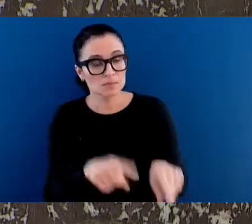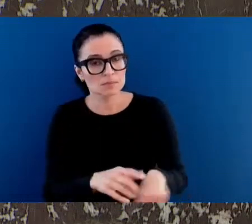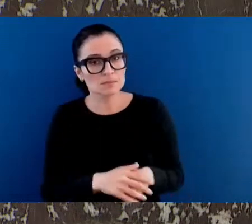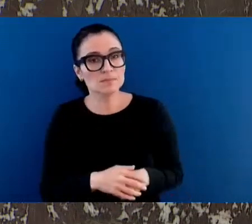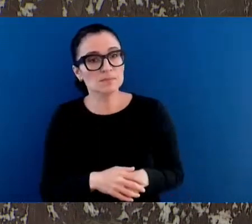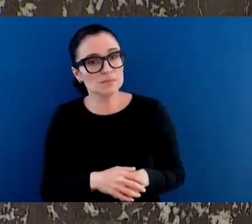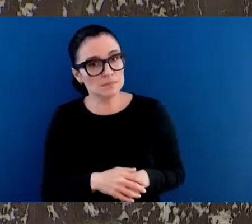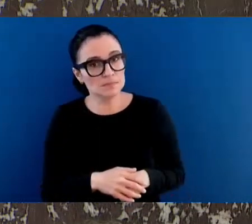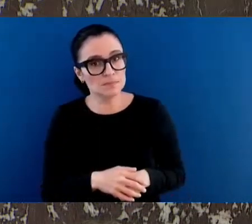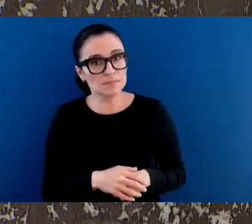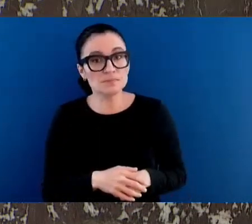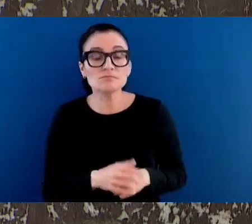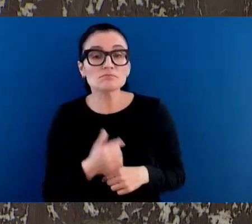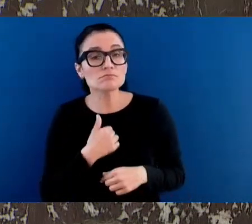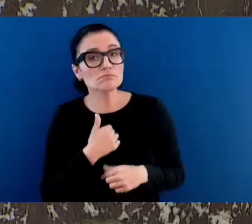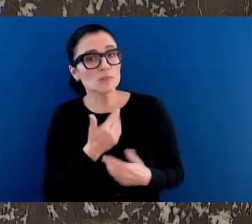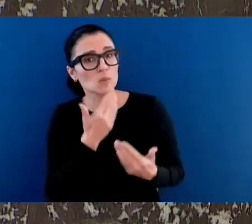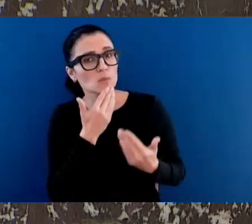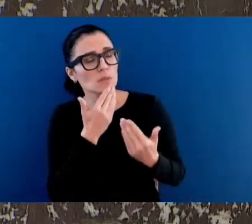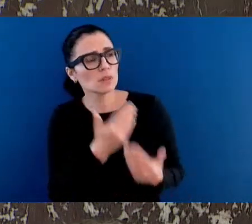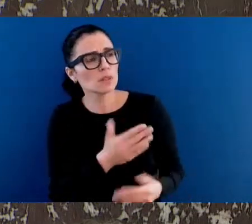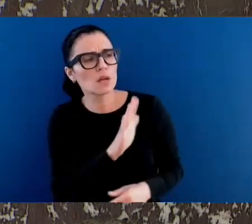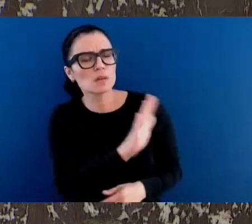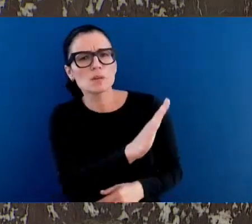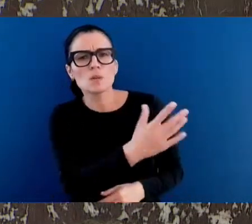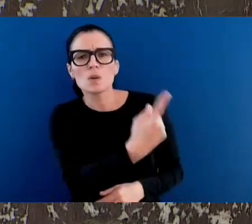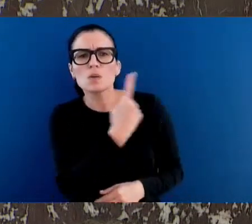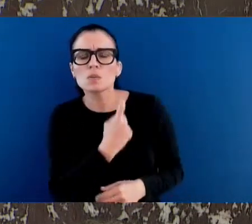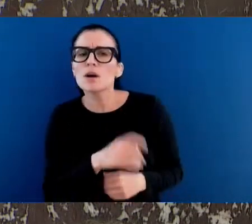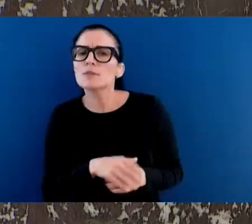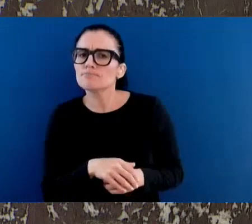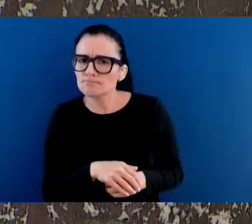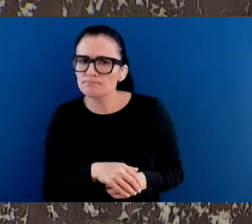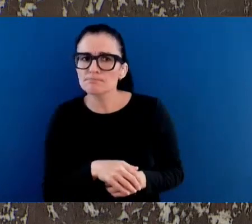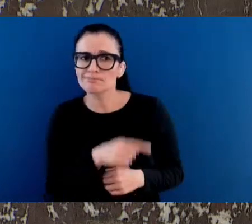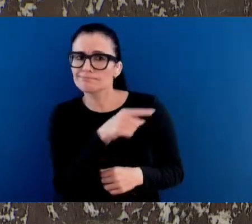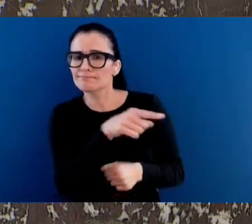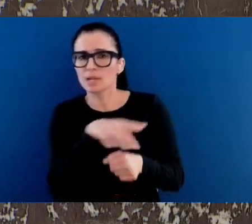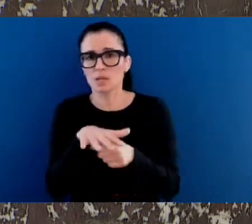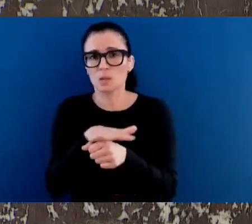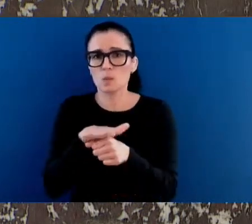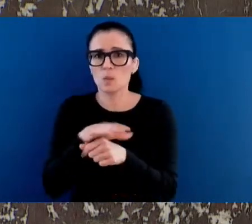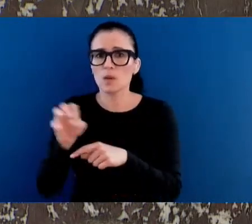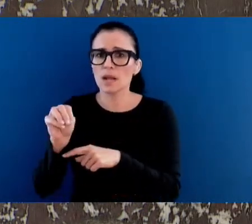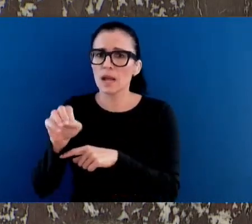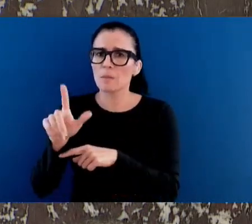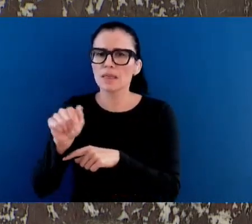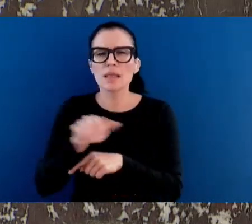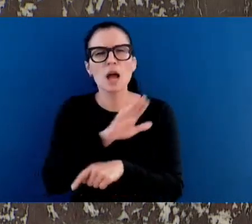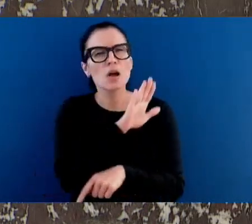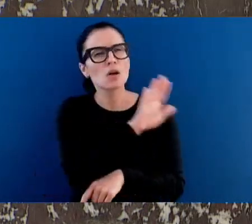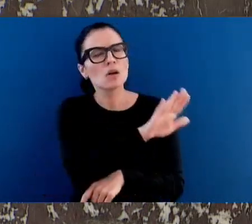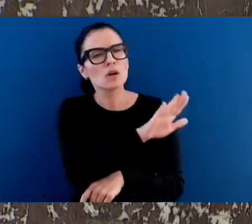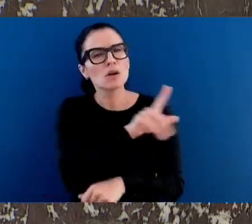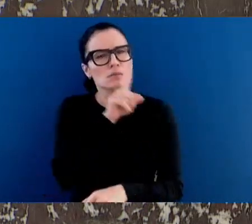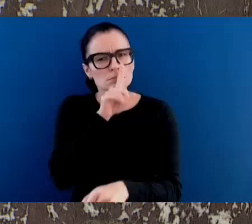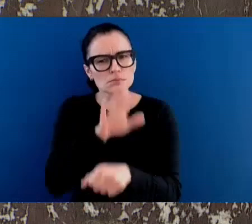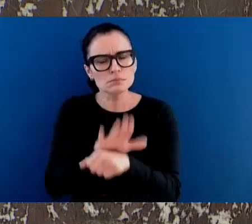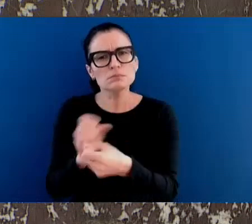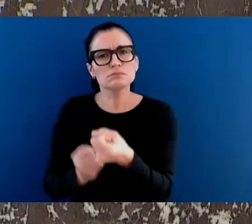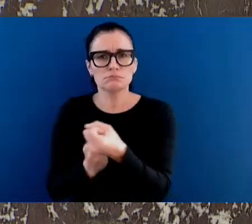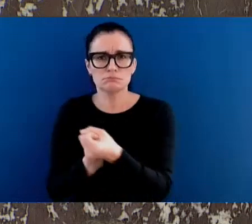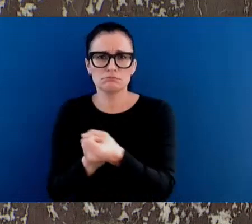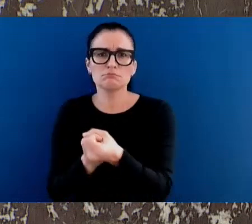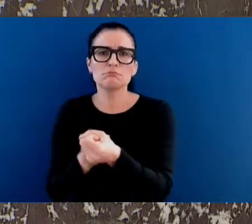of crisis. I've appreciated the constant connections, the communication about challenges being faced on the ground so that we can